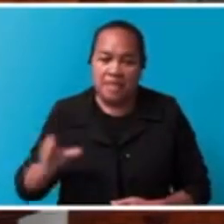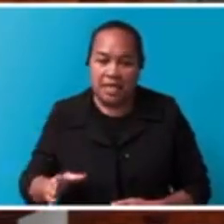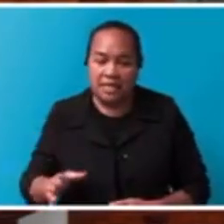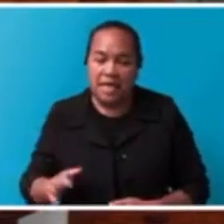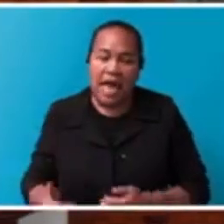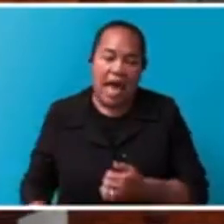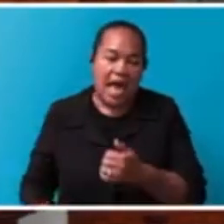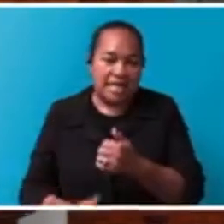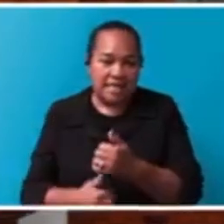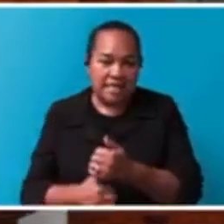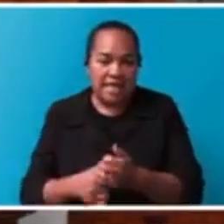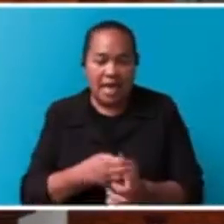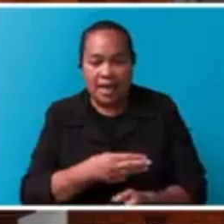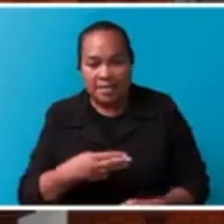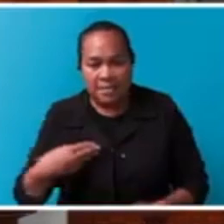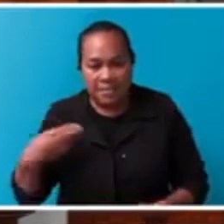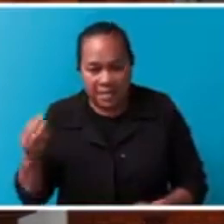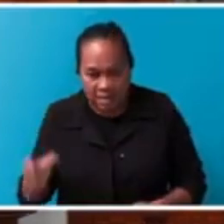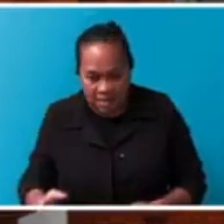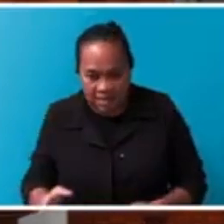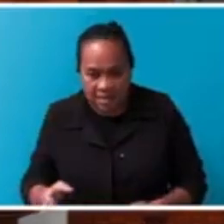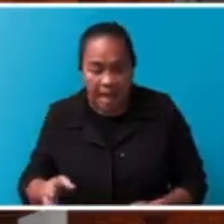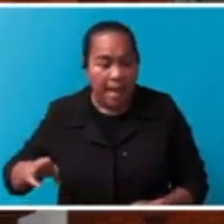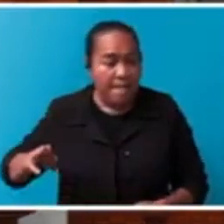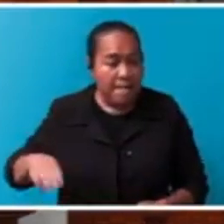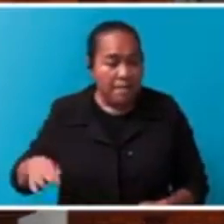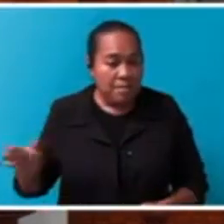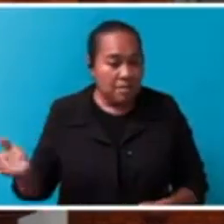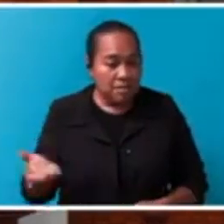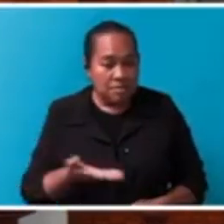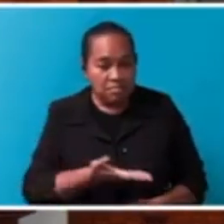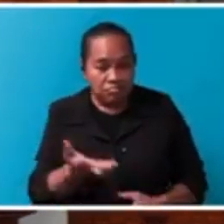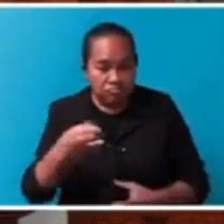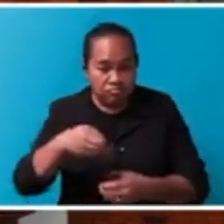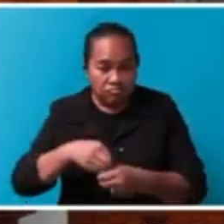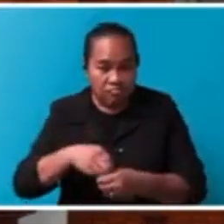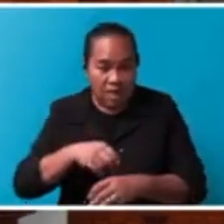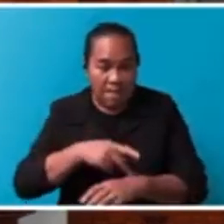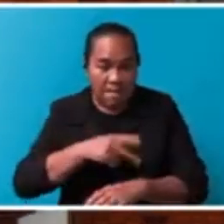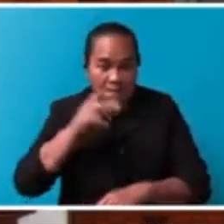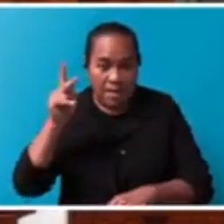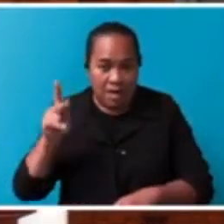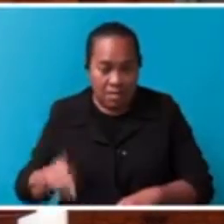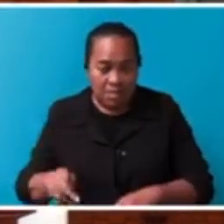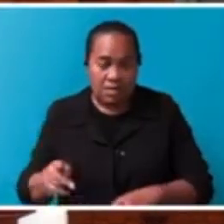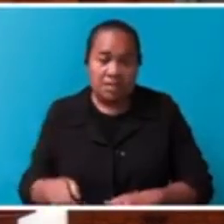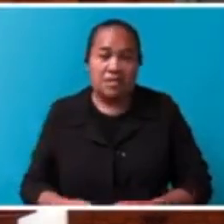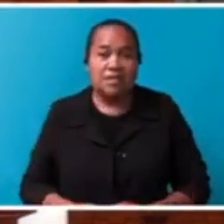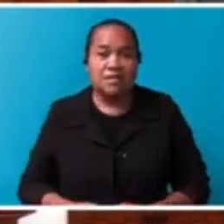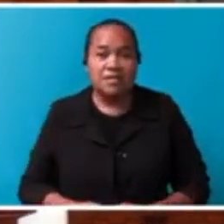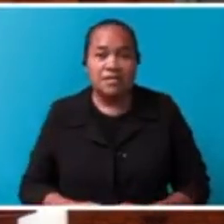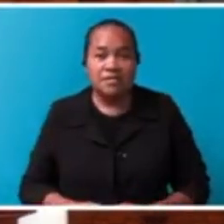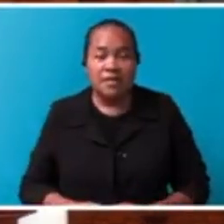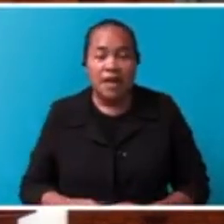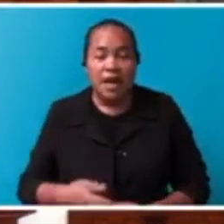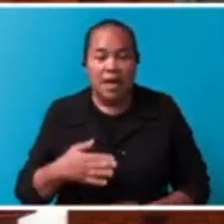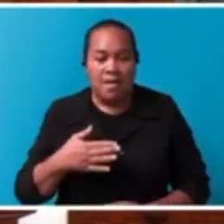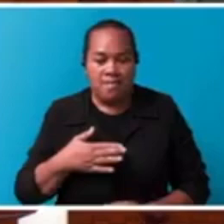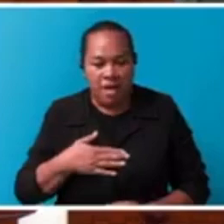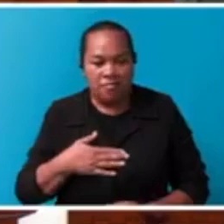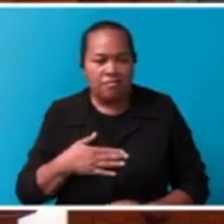Assistant Ministers, Honorable Members of the House of this Parliament, my fellow